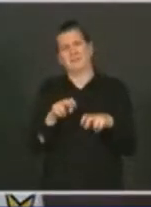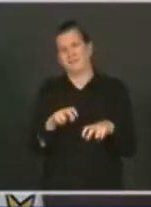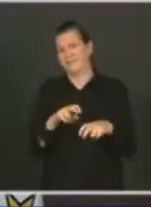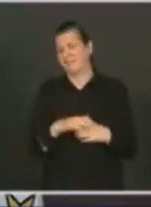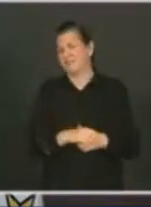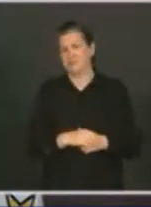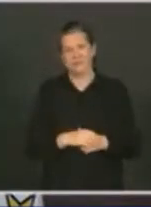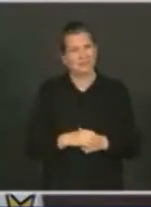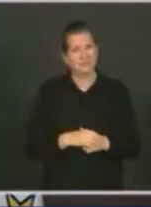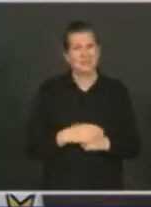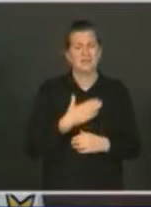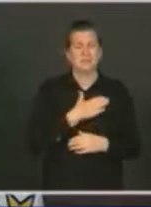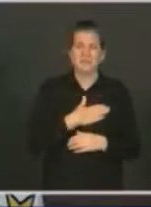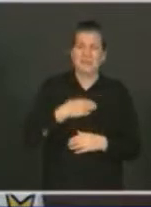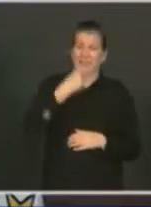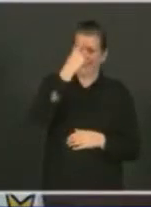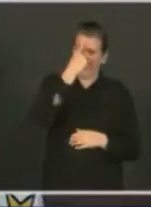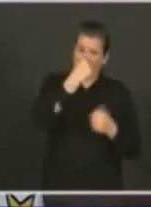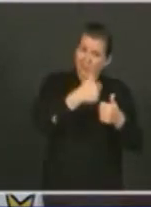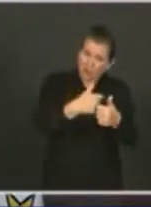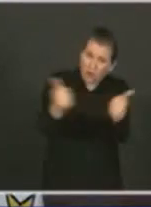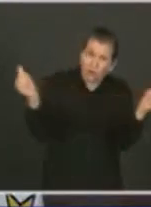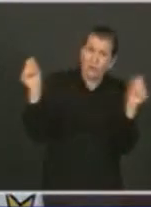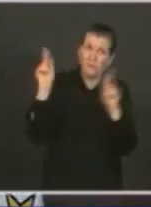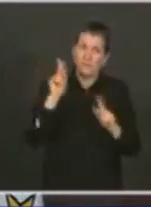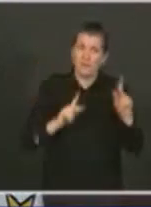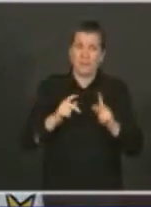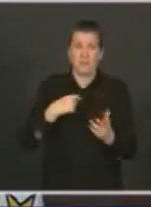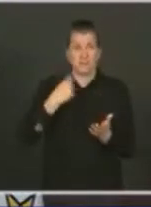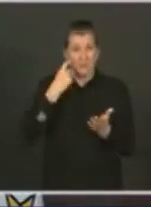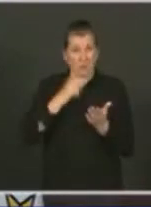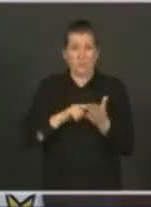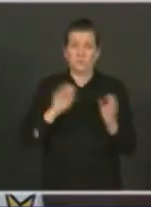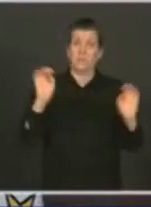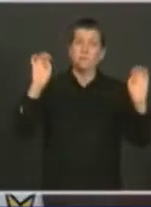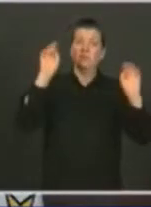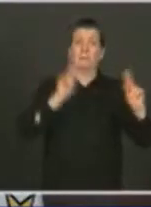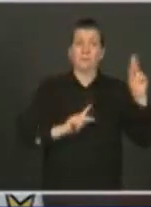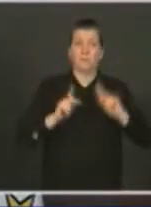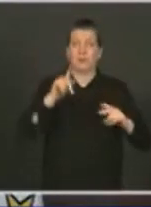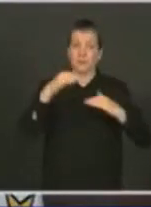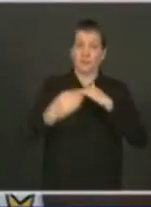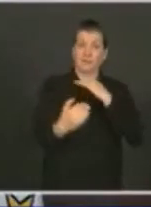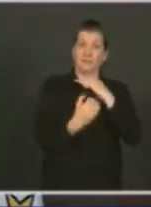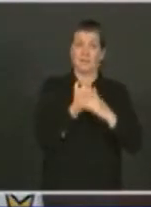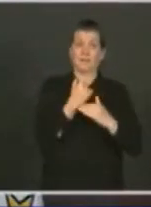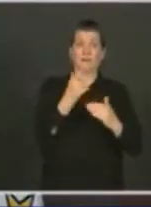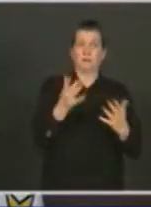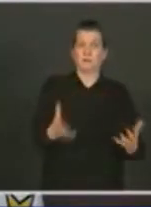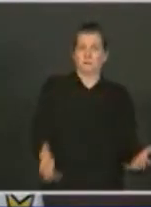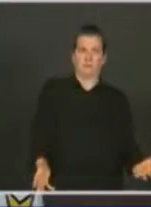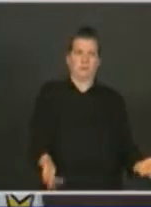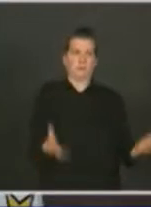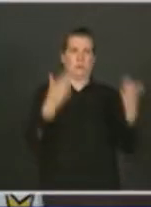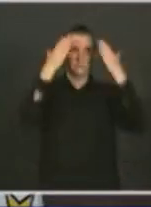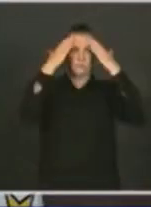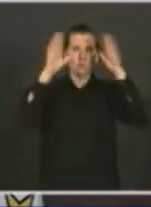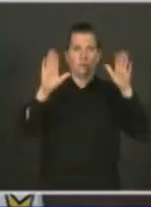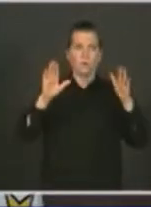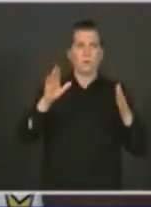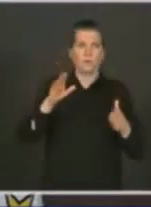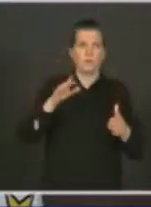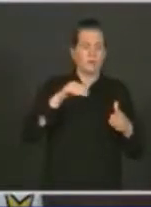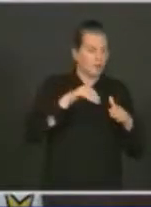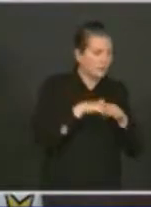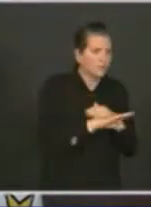one of the things that we found in the emergency department is that, you know, many of the patients when they first come in may not have known somebody who has died of COVID-19